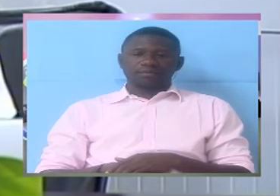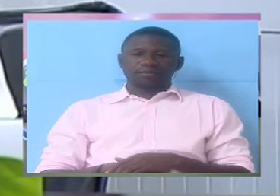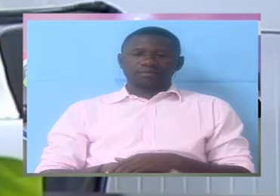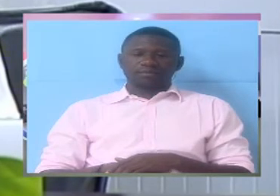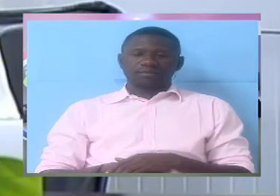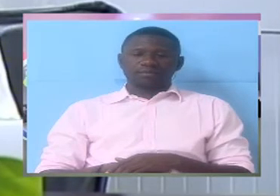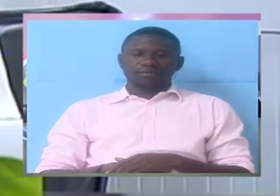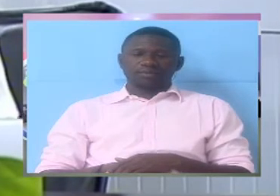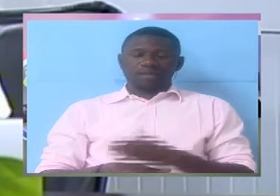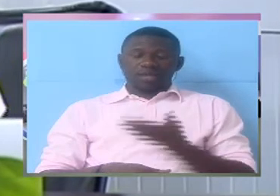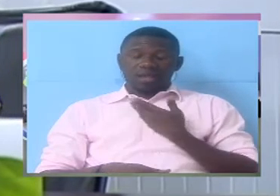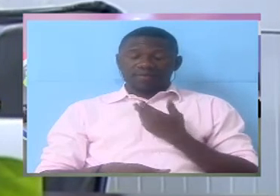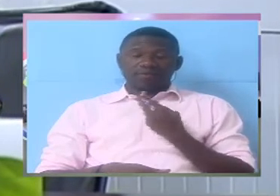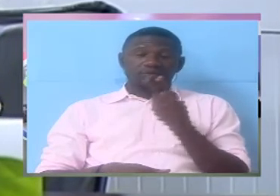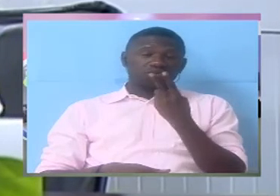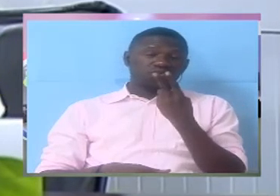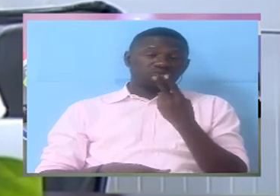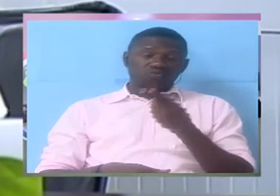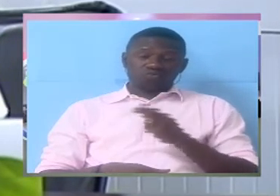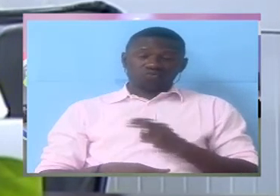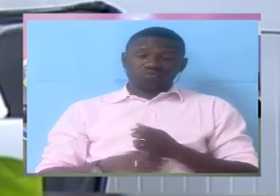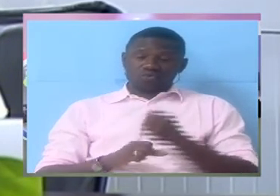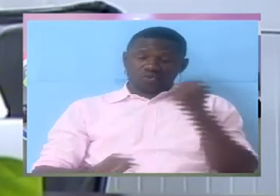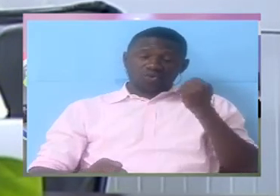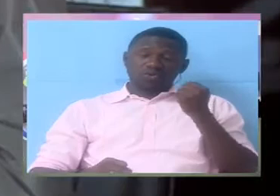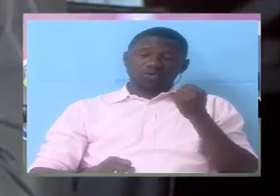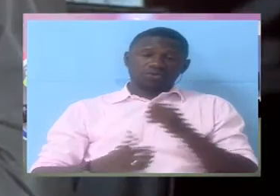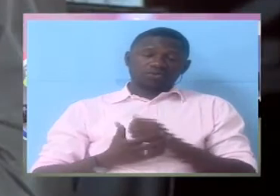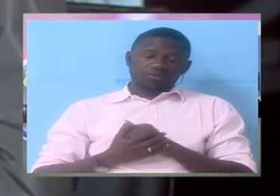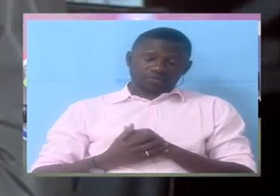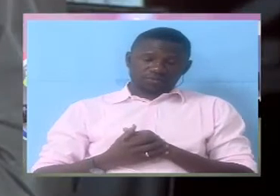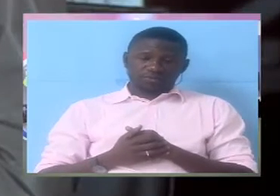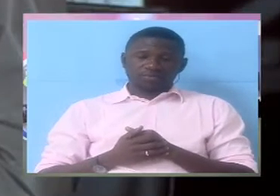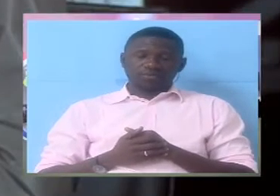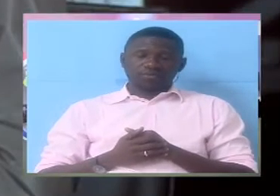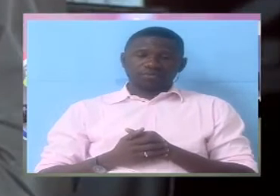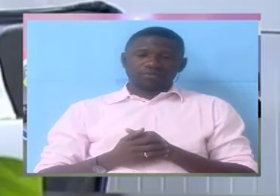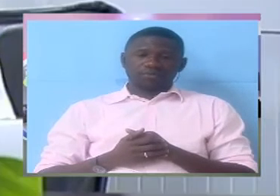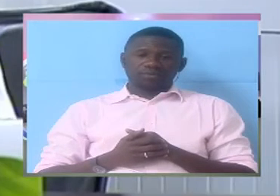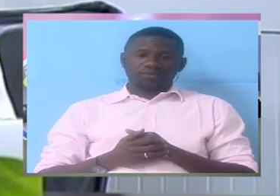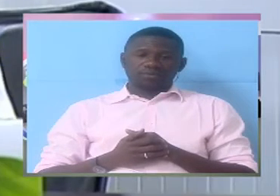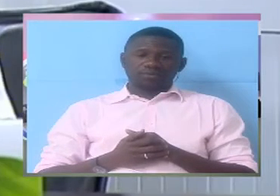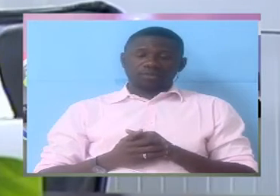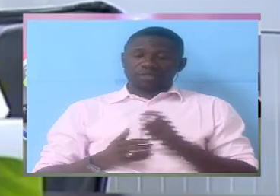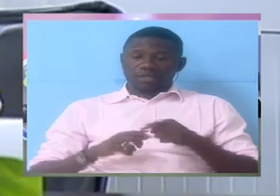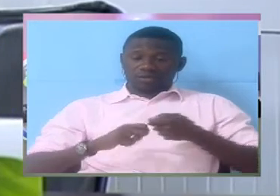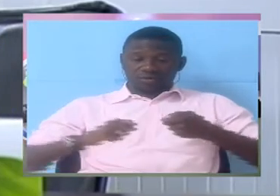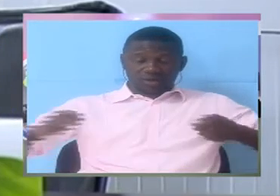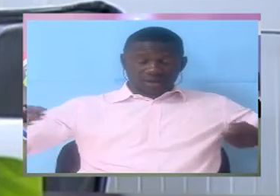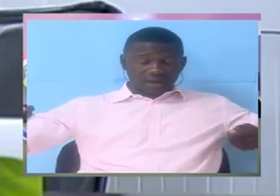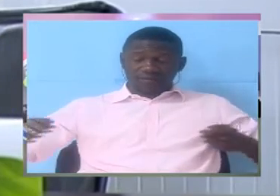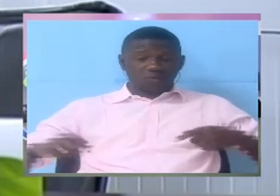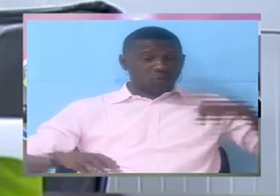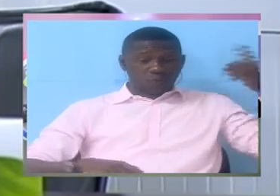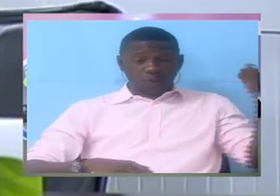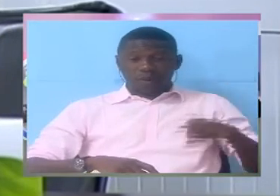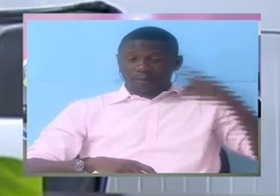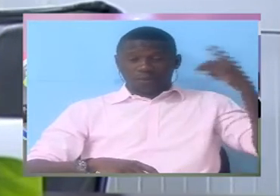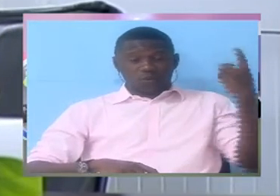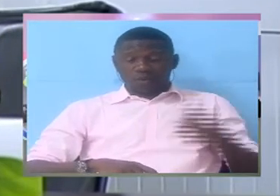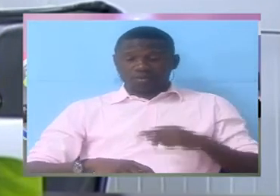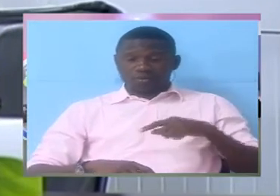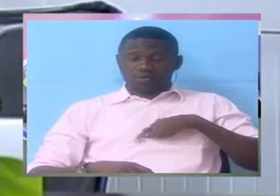I always have two guns with me. And also I have a whip.